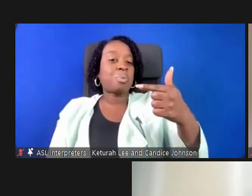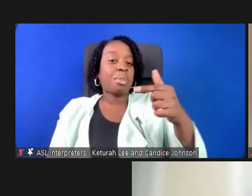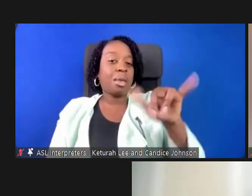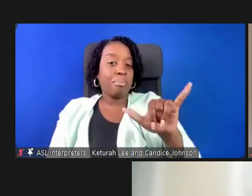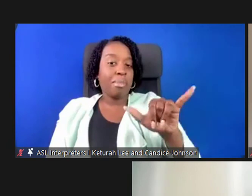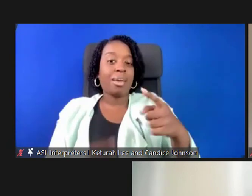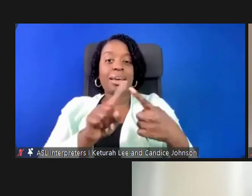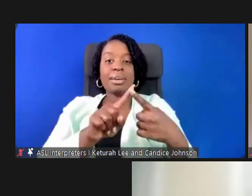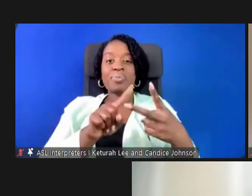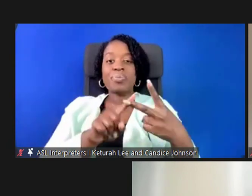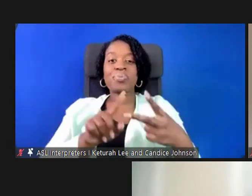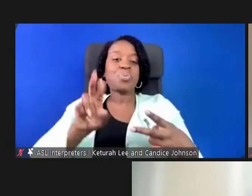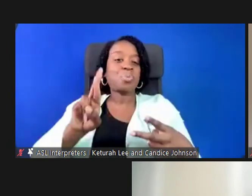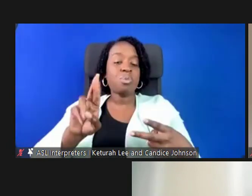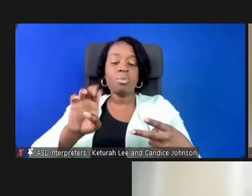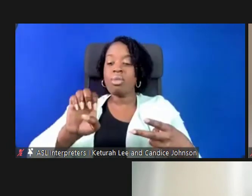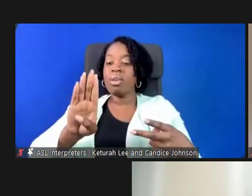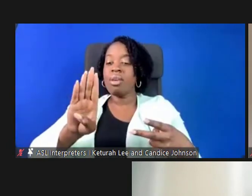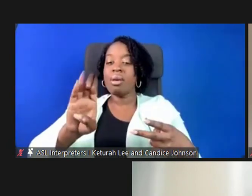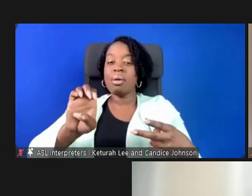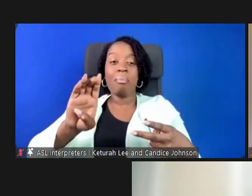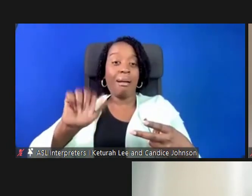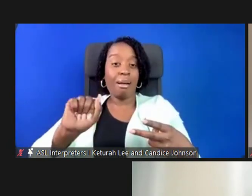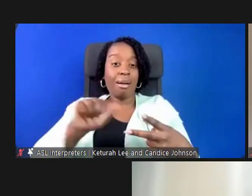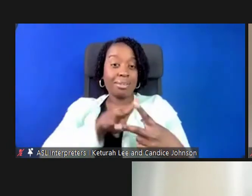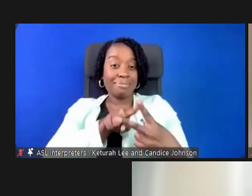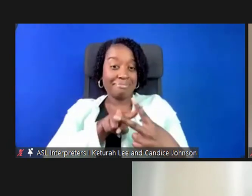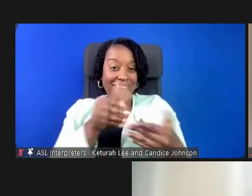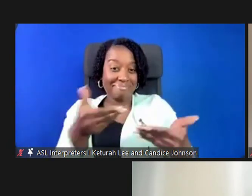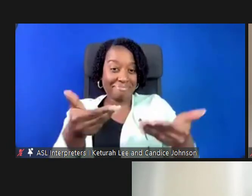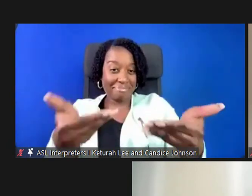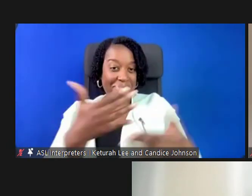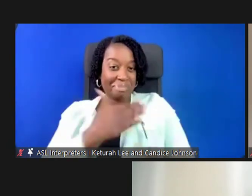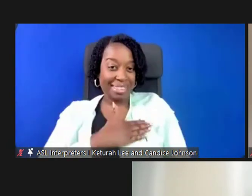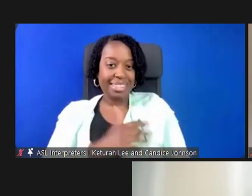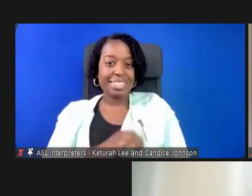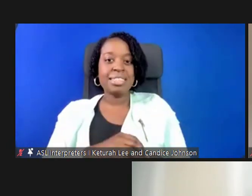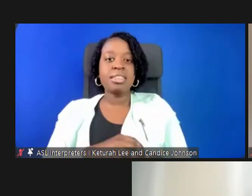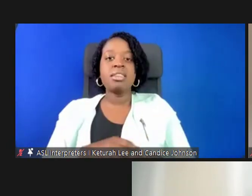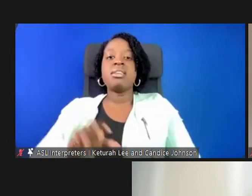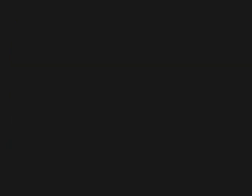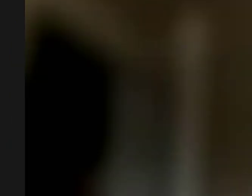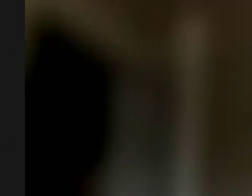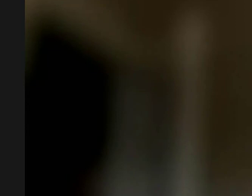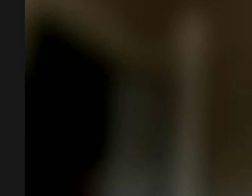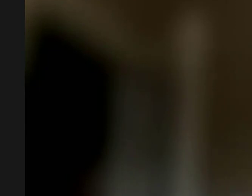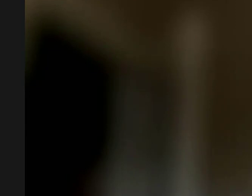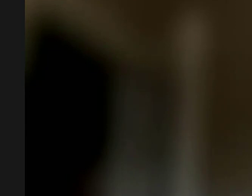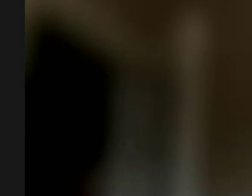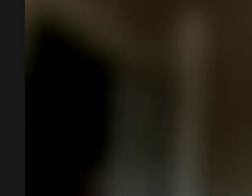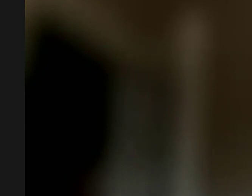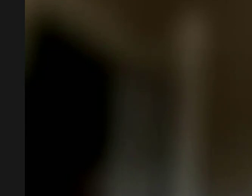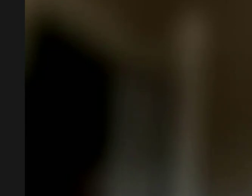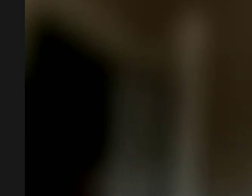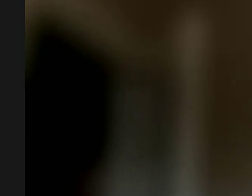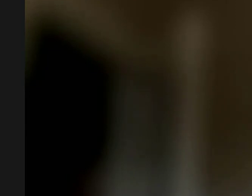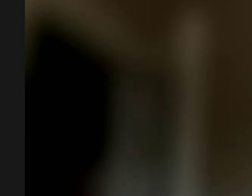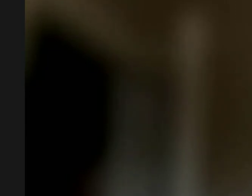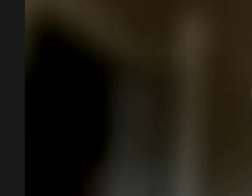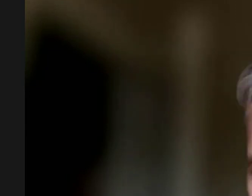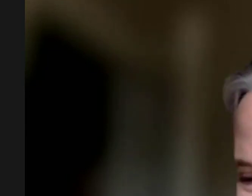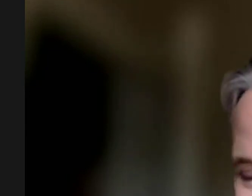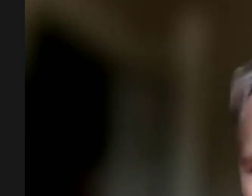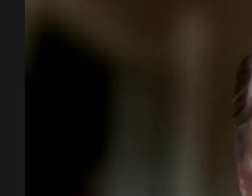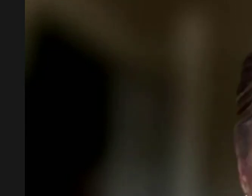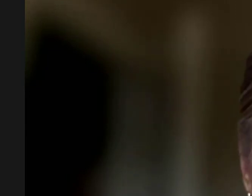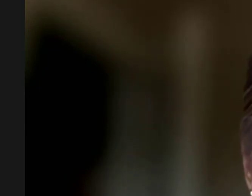Wow. Okay. Let me echo those thanks and embrace the challenge. I've taken so many